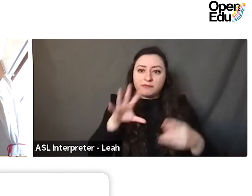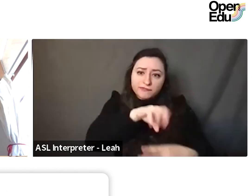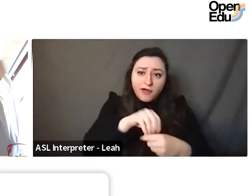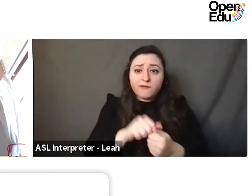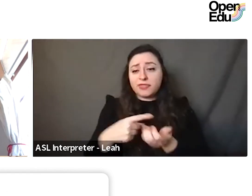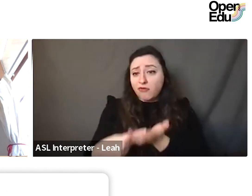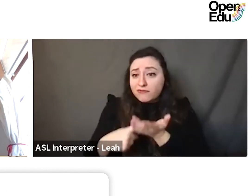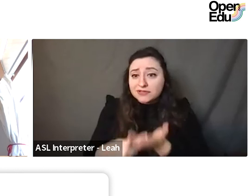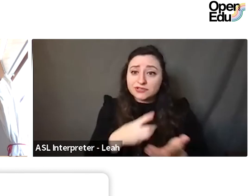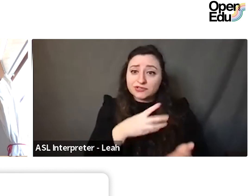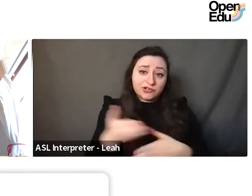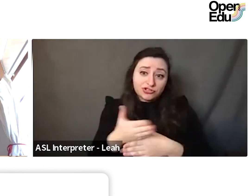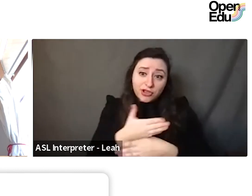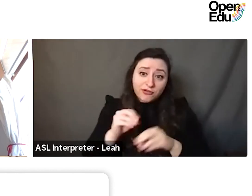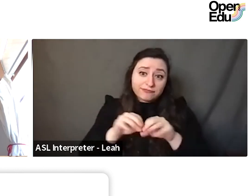about it.